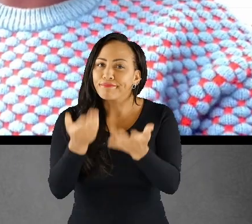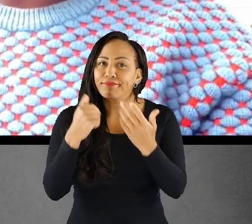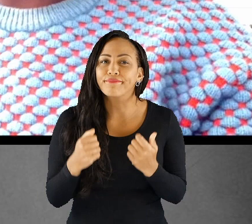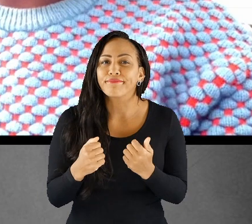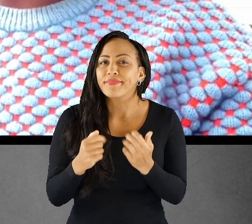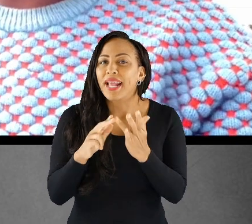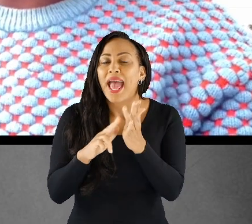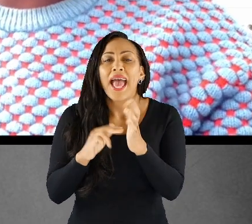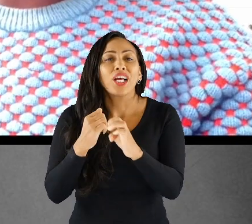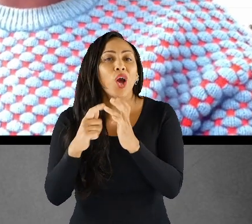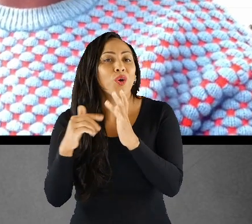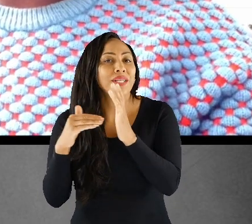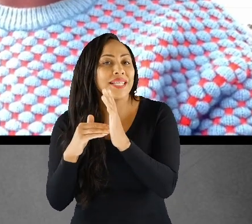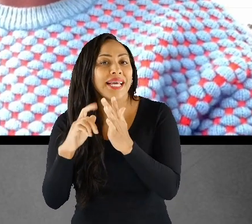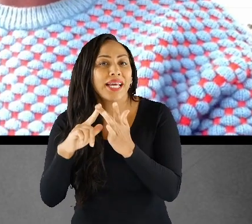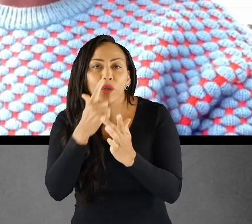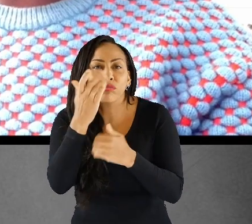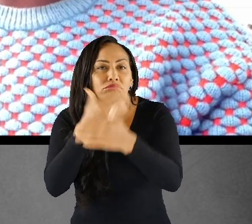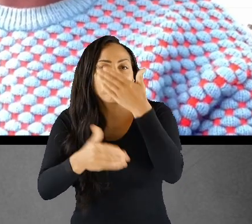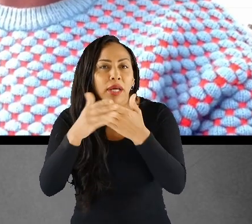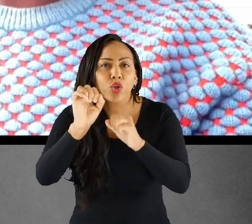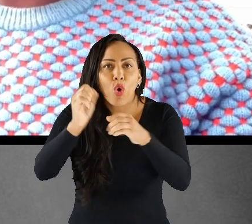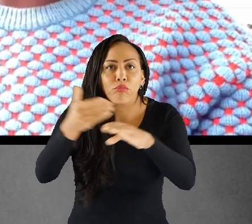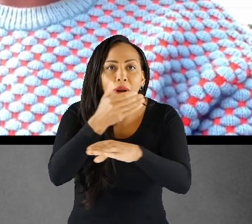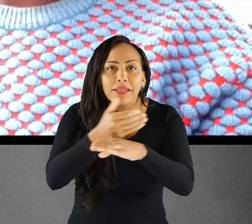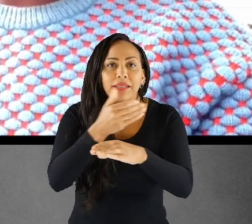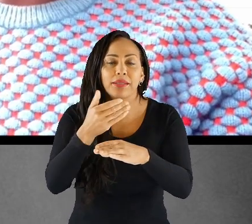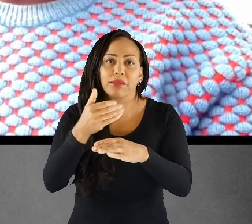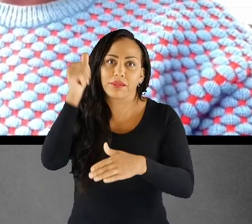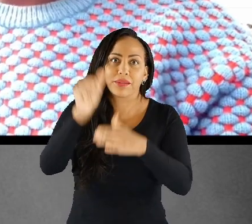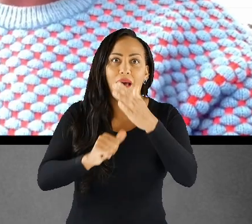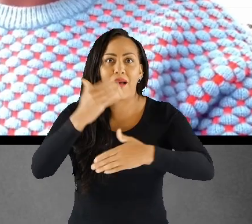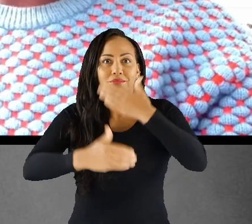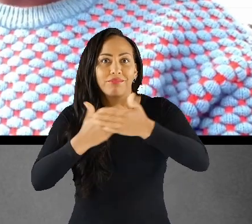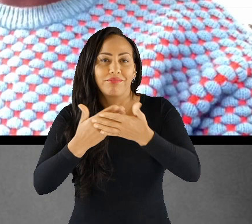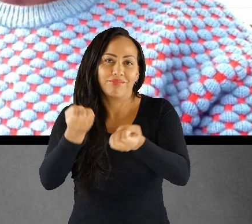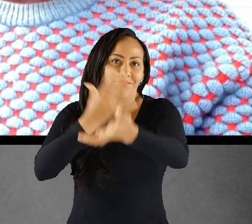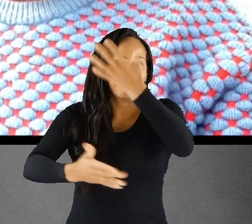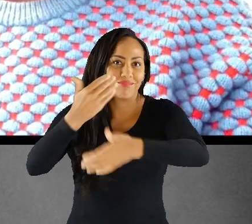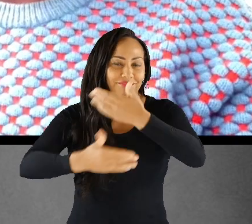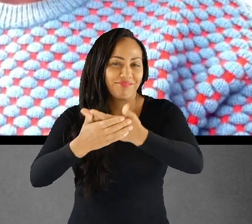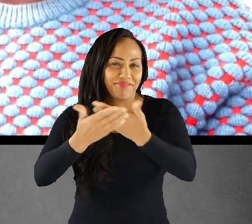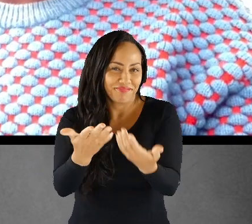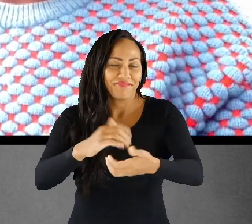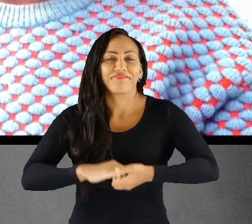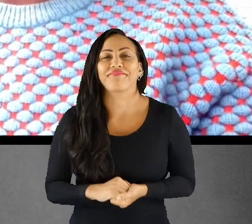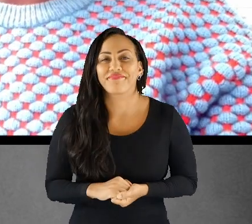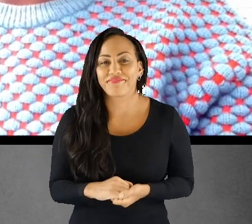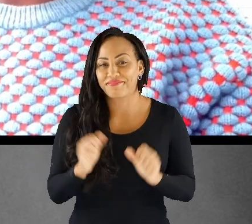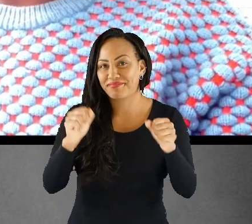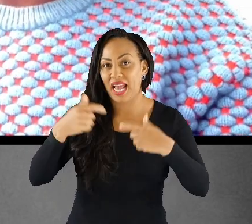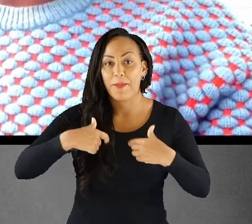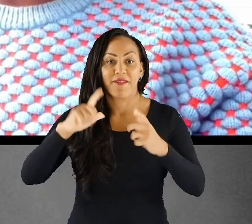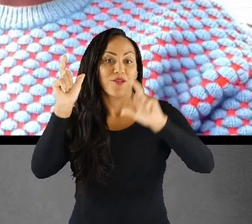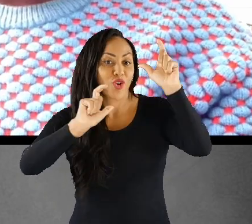Ngozi, if you could just tell us a little bit about your practice, that'd be brilliant, just to kick us off. Yeah. So